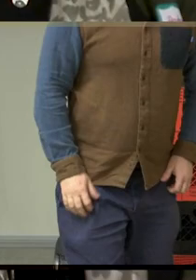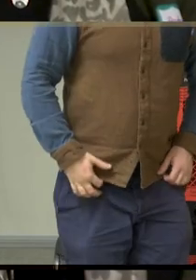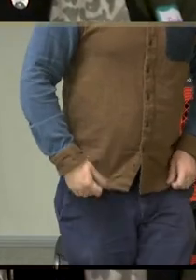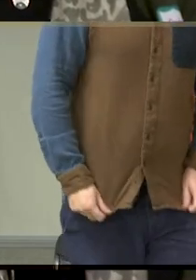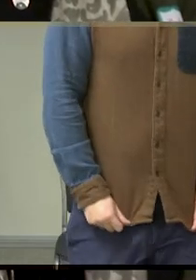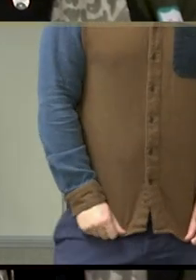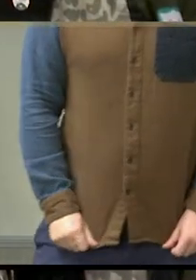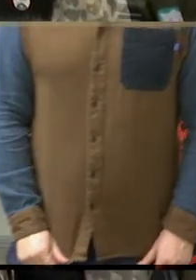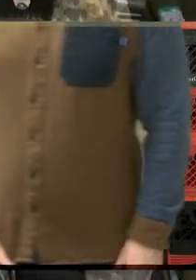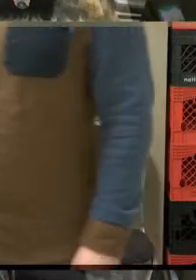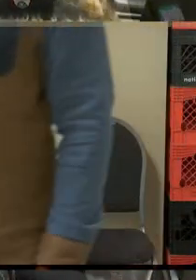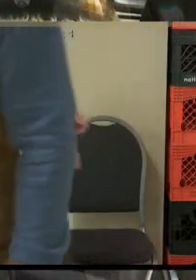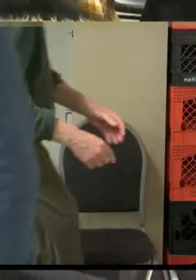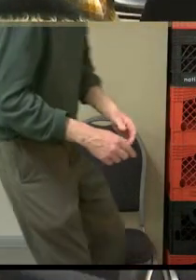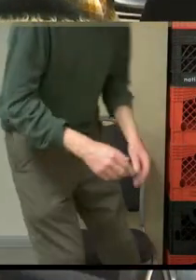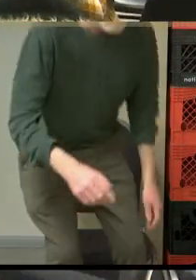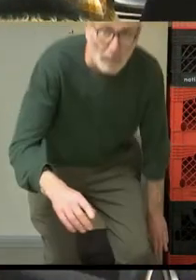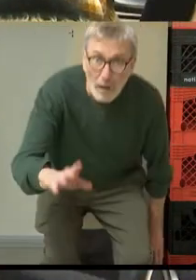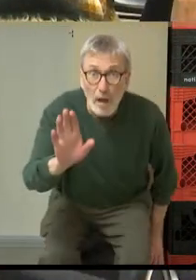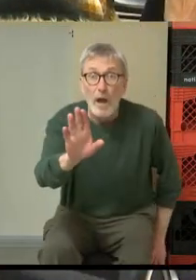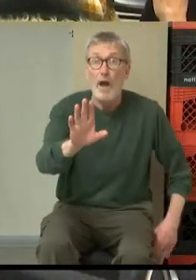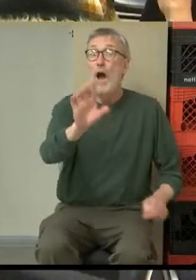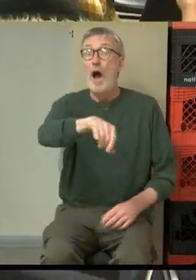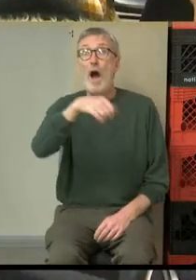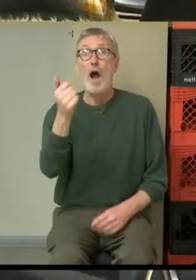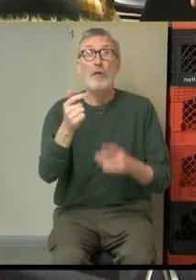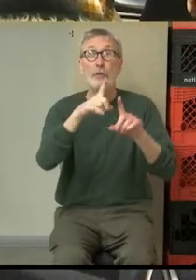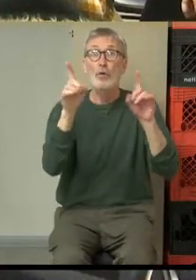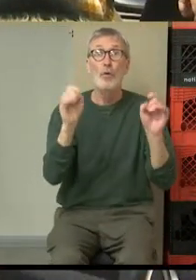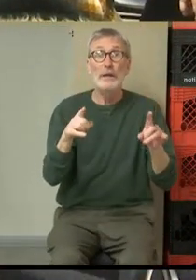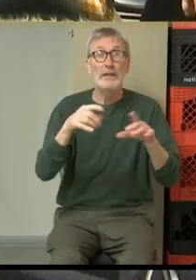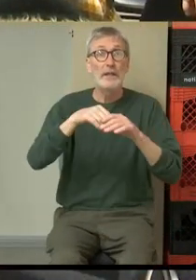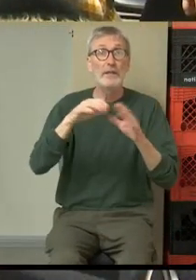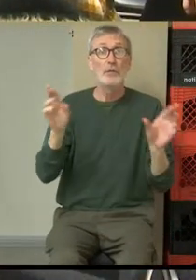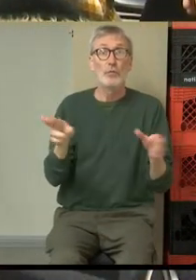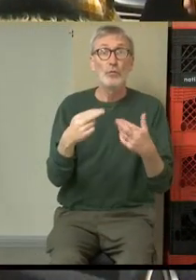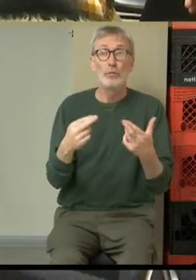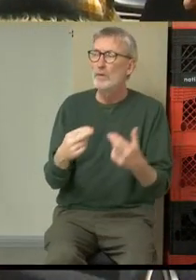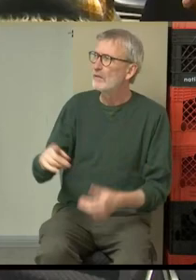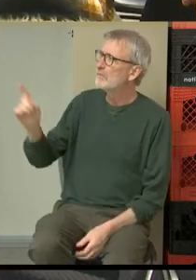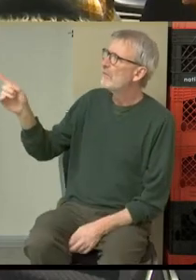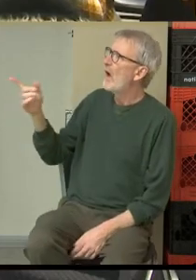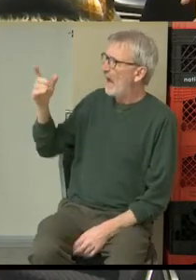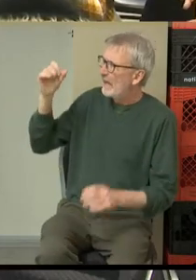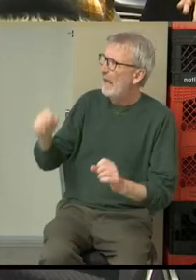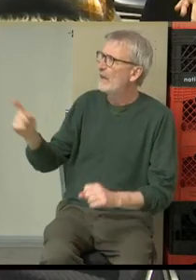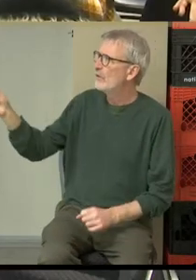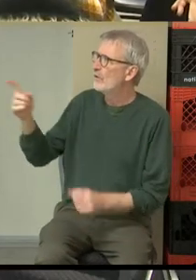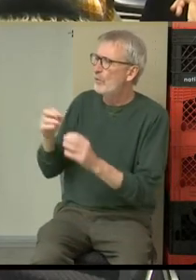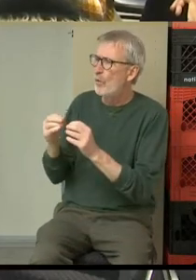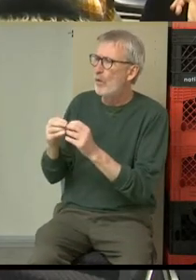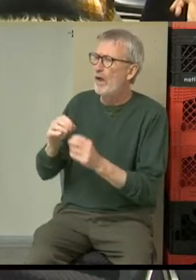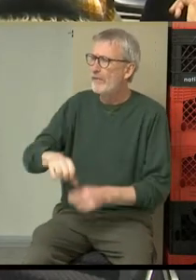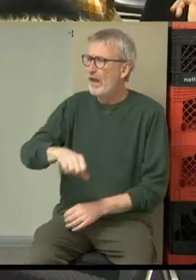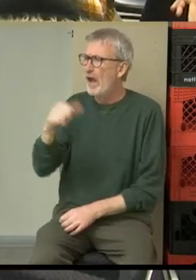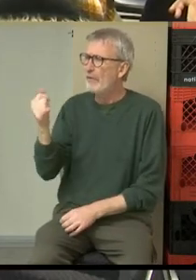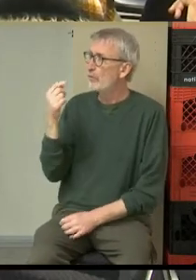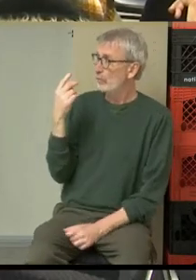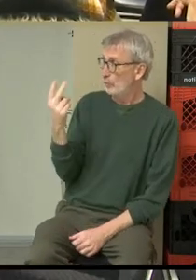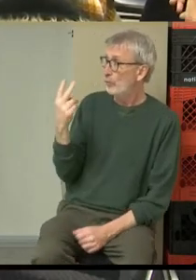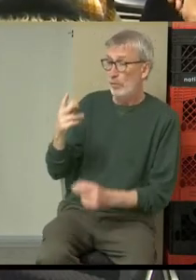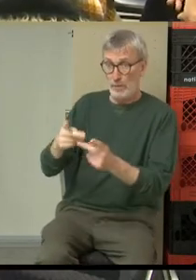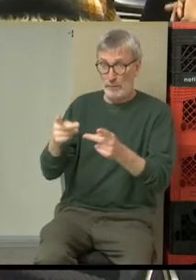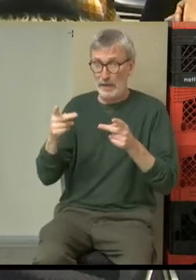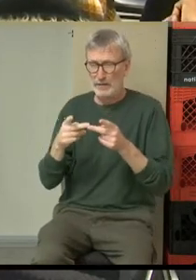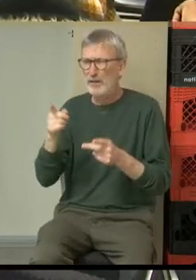Any other questions in the room? Can you finish where you were? So those other two squats